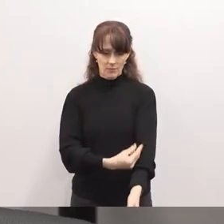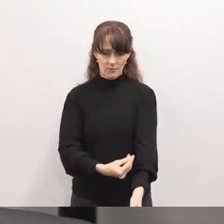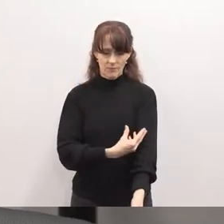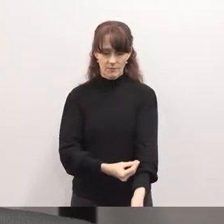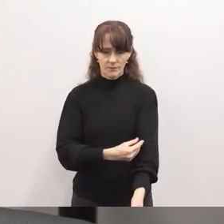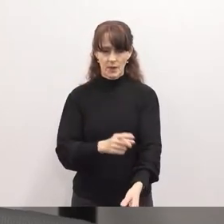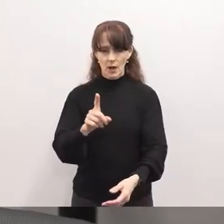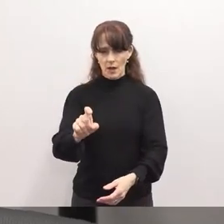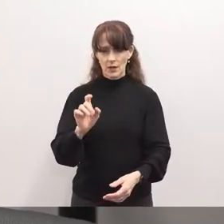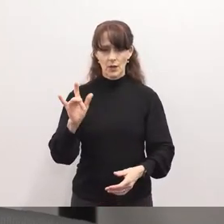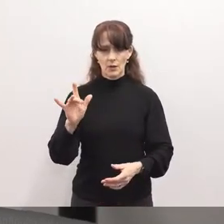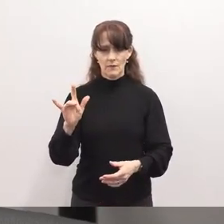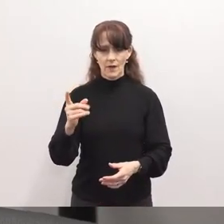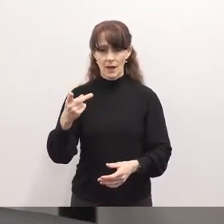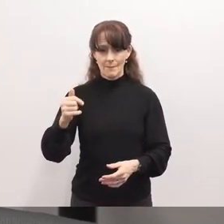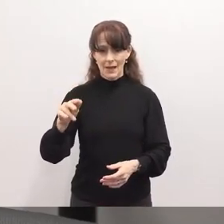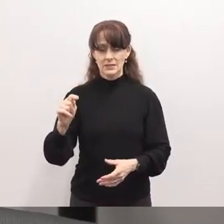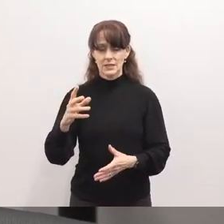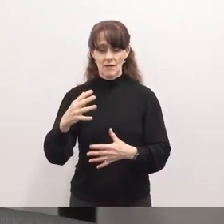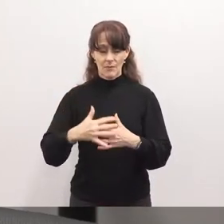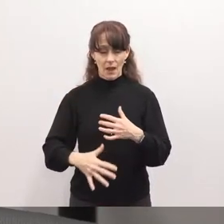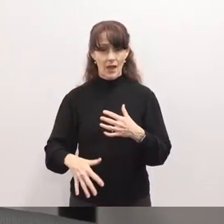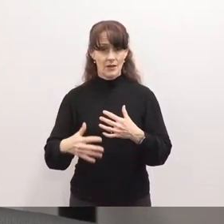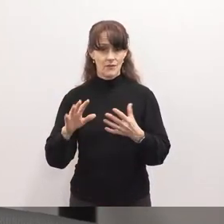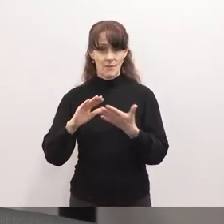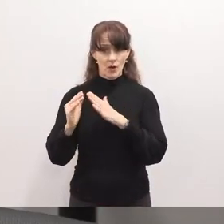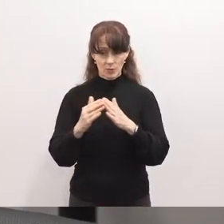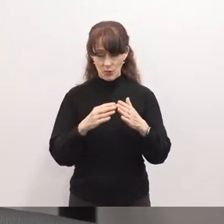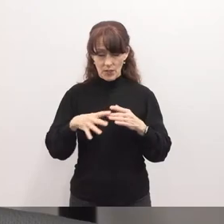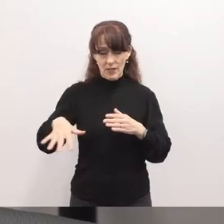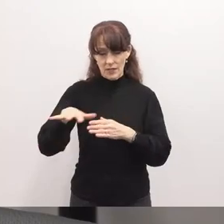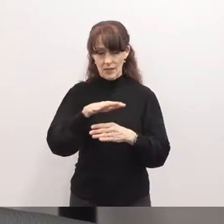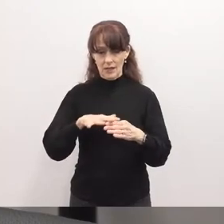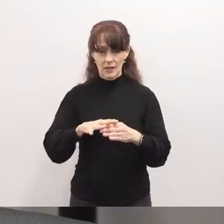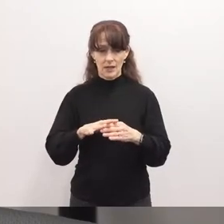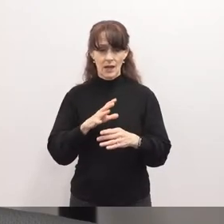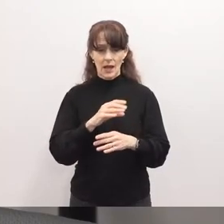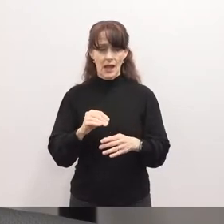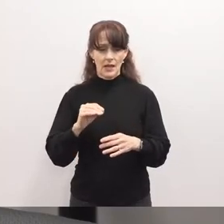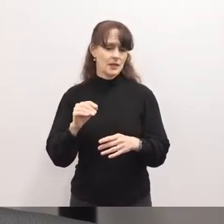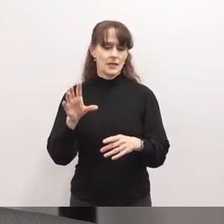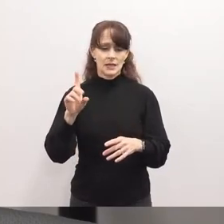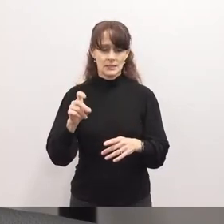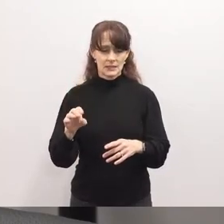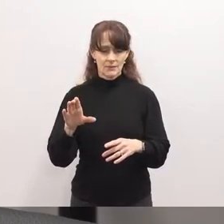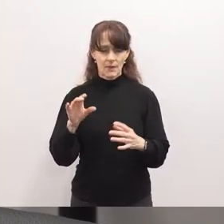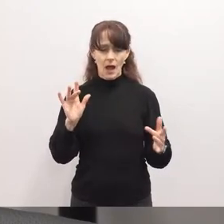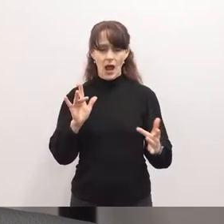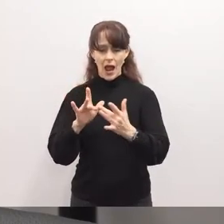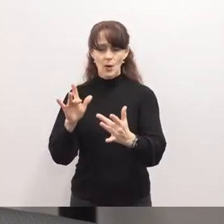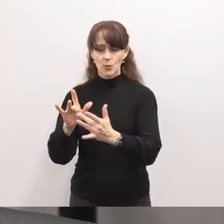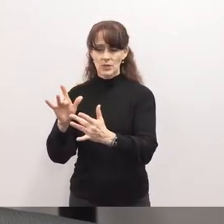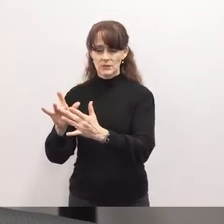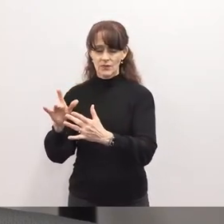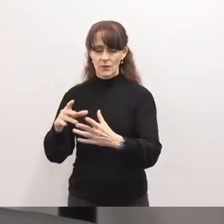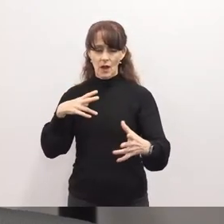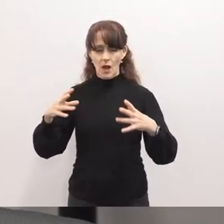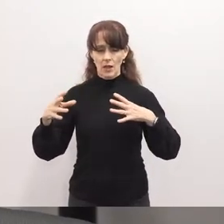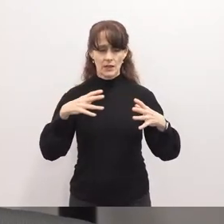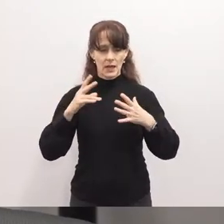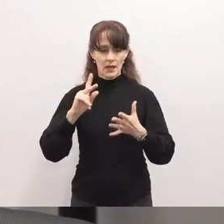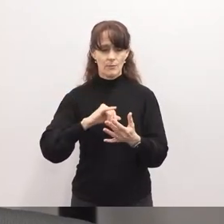blood donated by our campus community. Also in December, our Commissioner of Outreach, Kira Lamb, put on a wonderful holiday project. Through